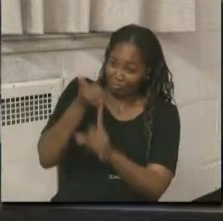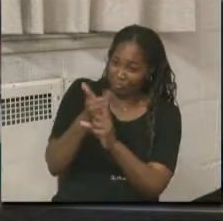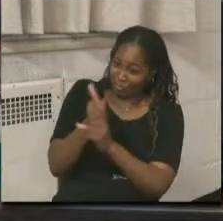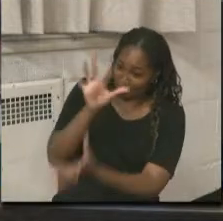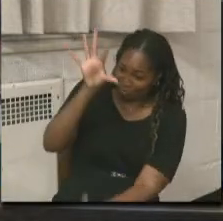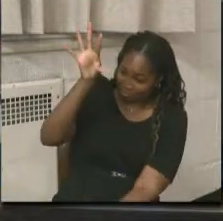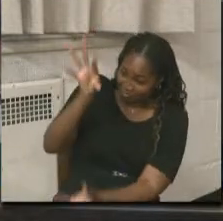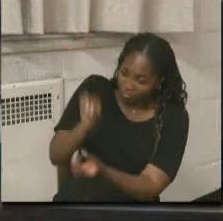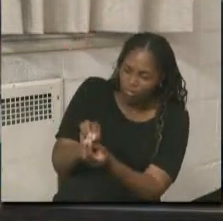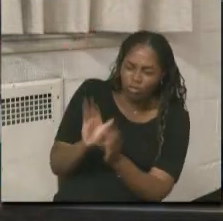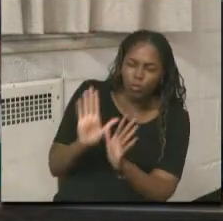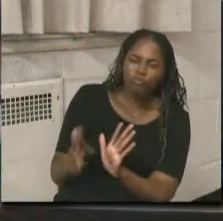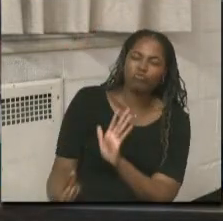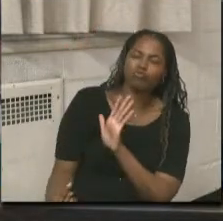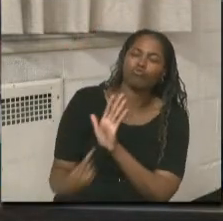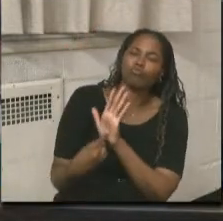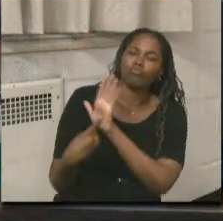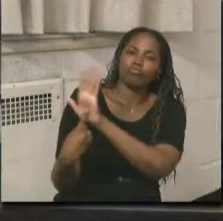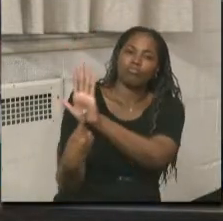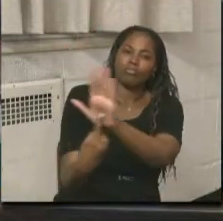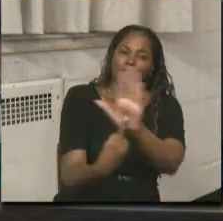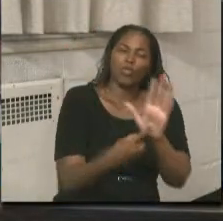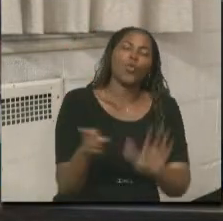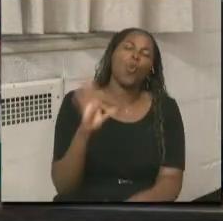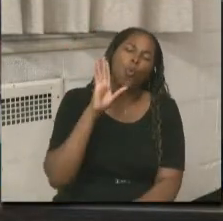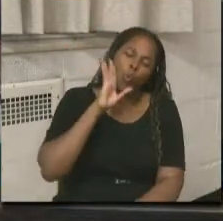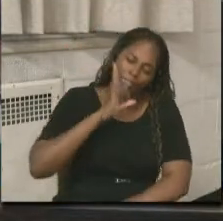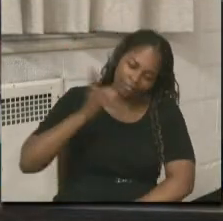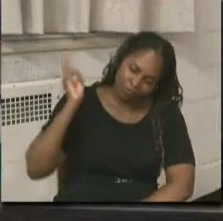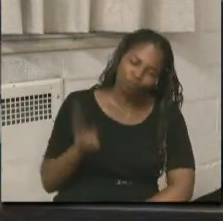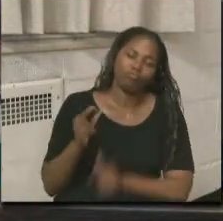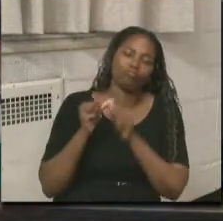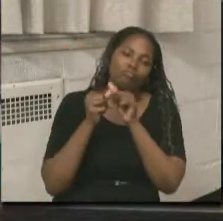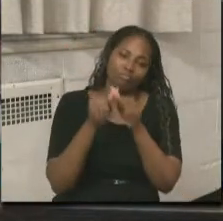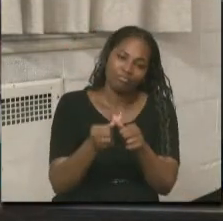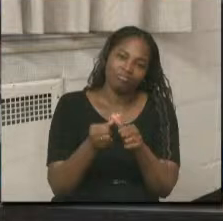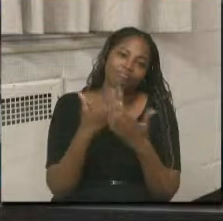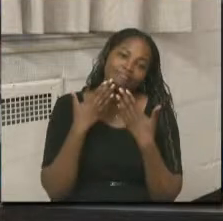will go down as a legacy for many people. Thank you.